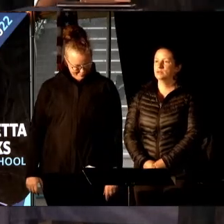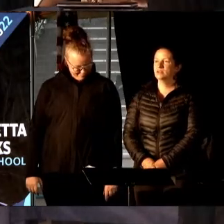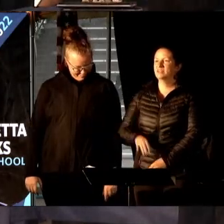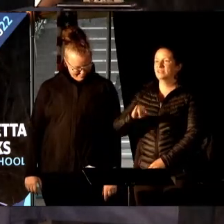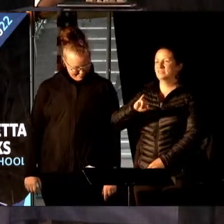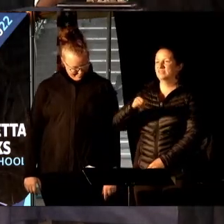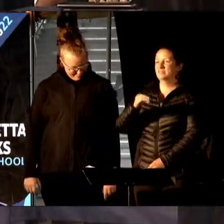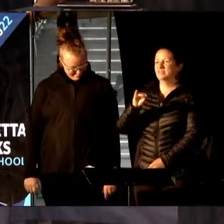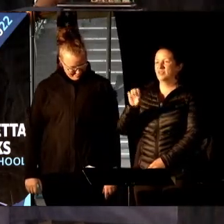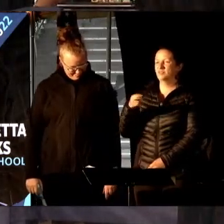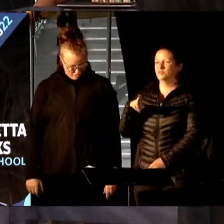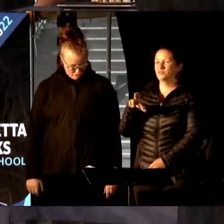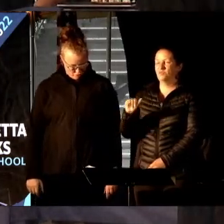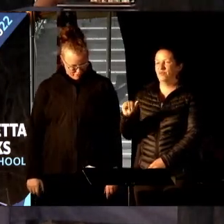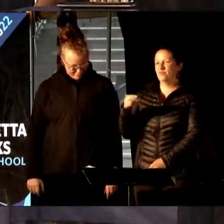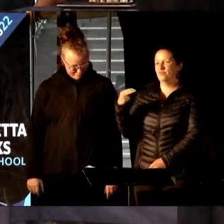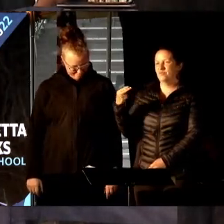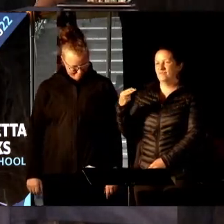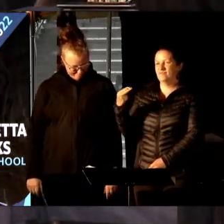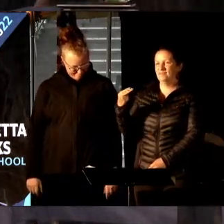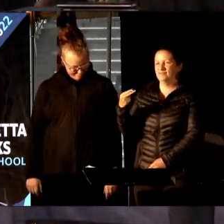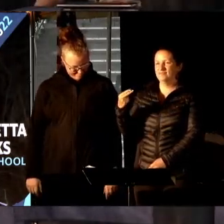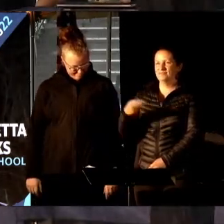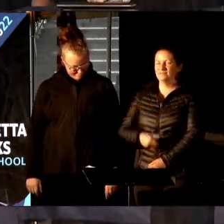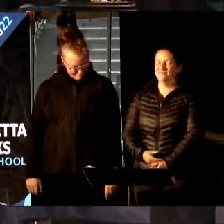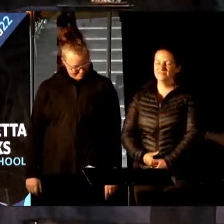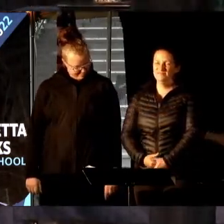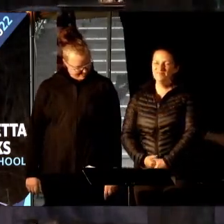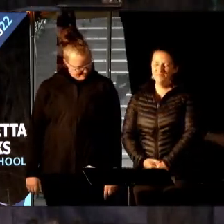Joshua Hernandez.